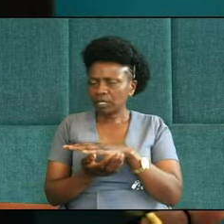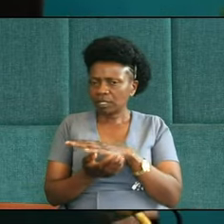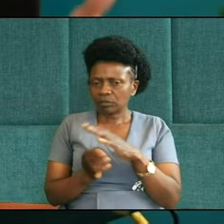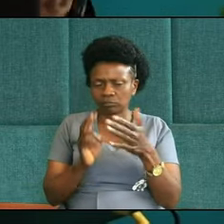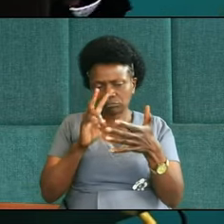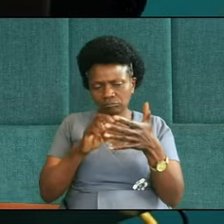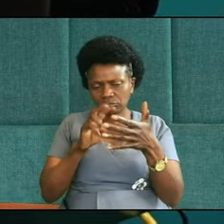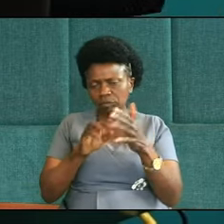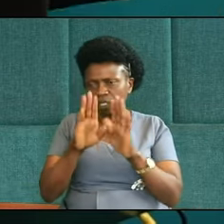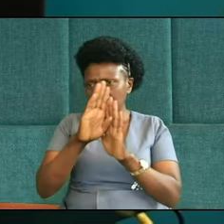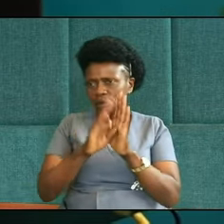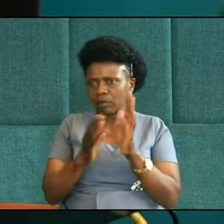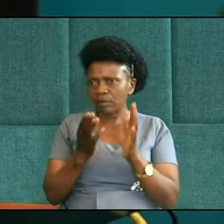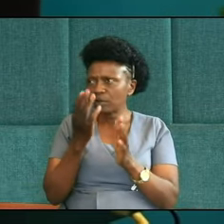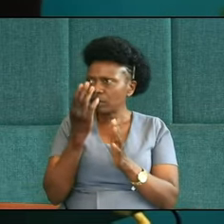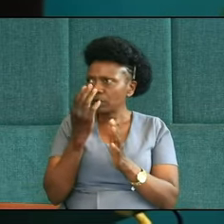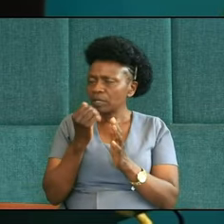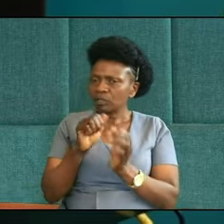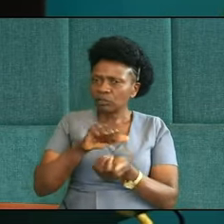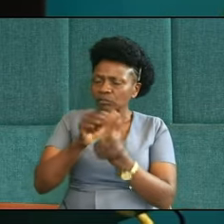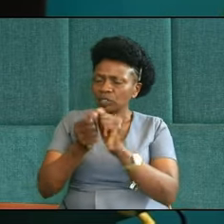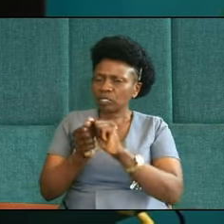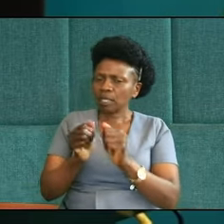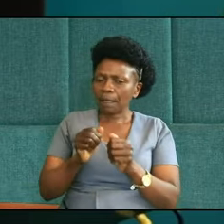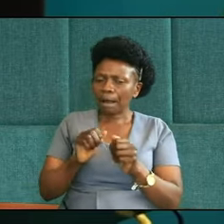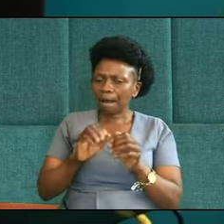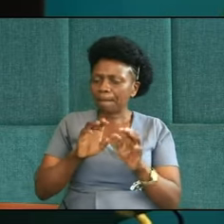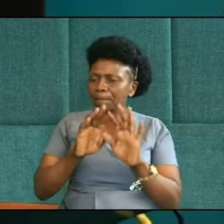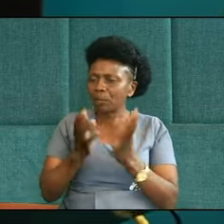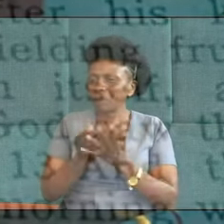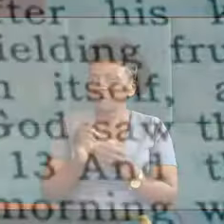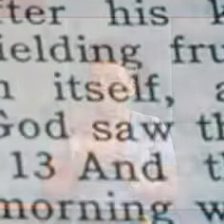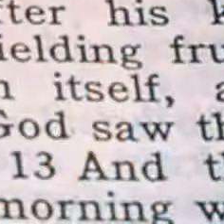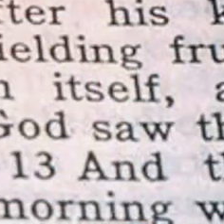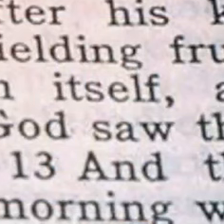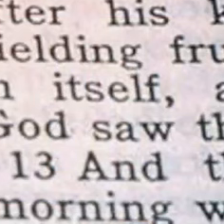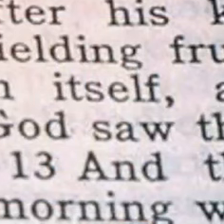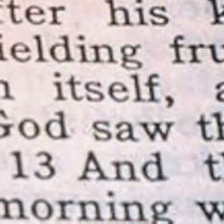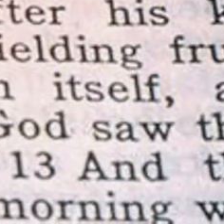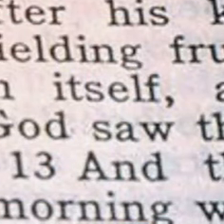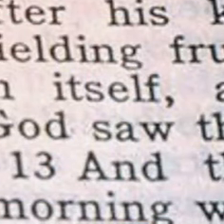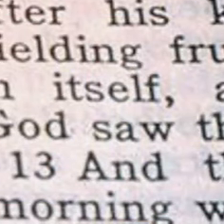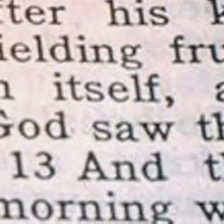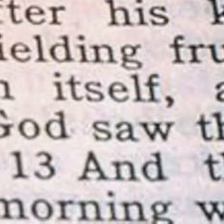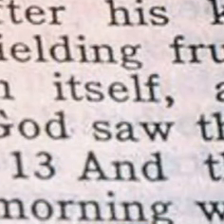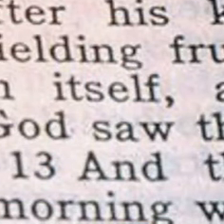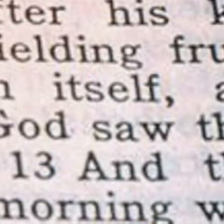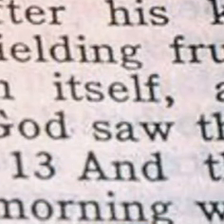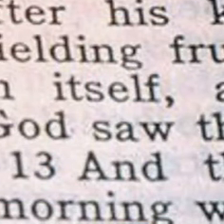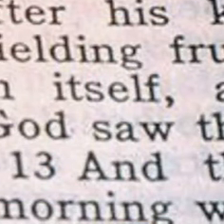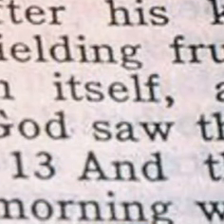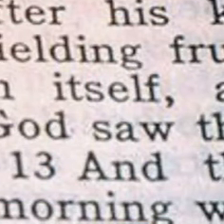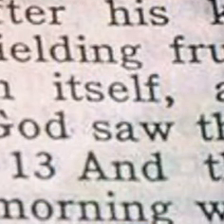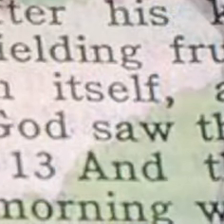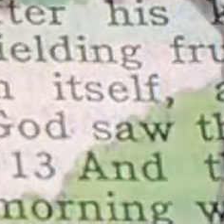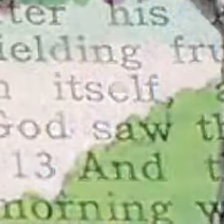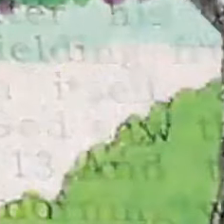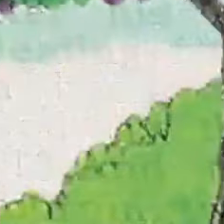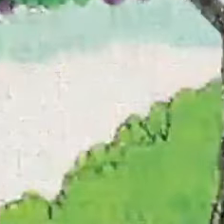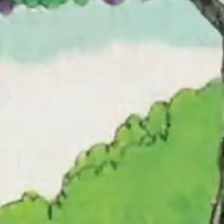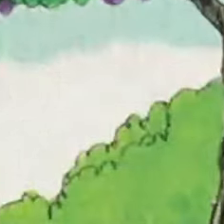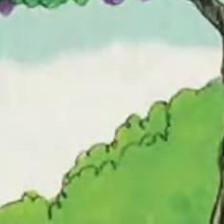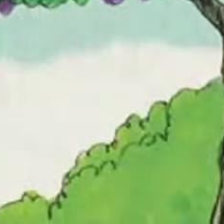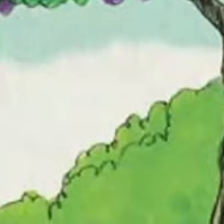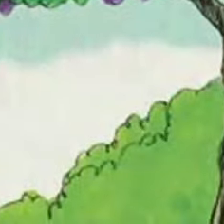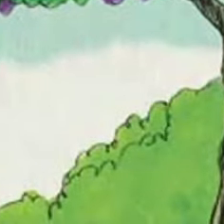Bible. More than once, we've gone to the book of Genesis. And again today, just by way of introduction, I want to remind you of